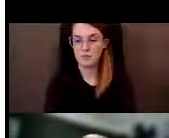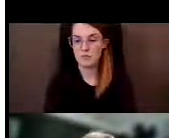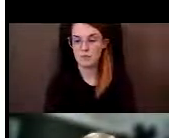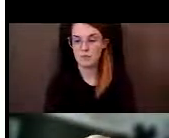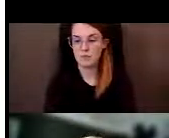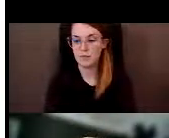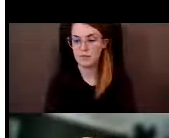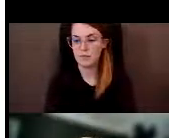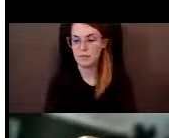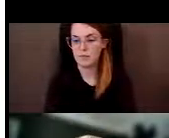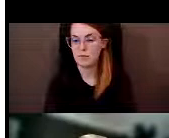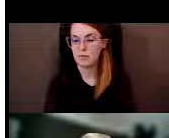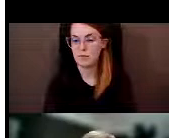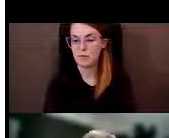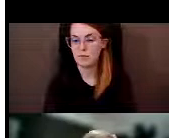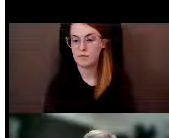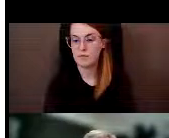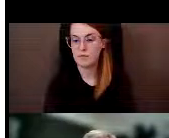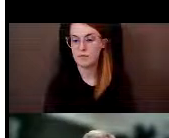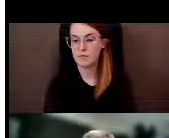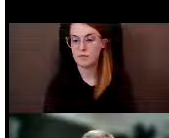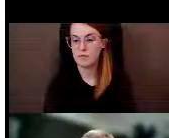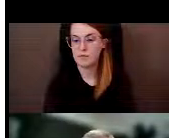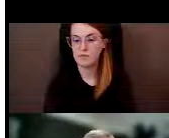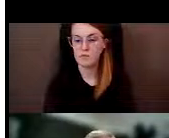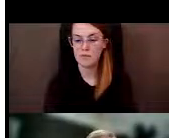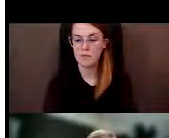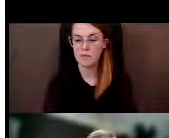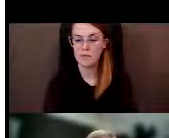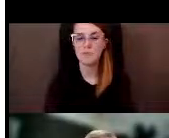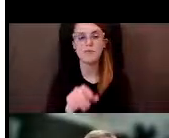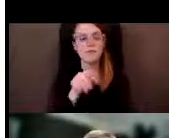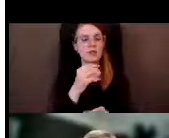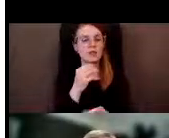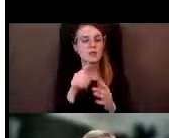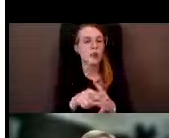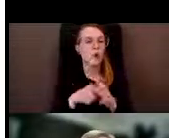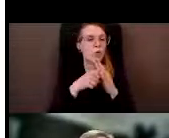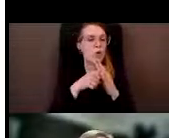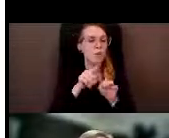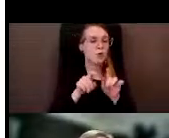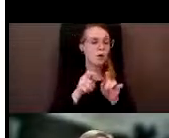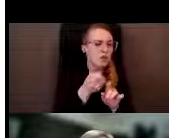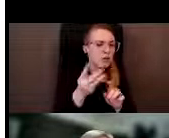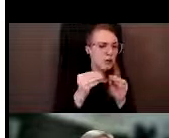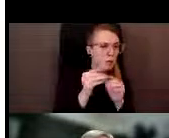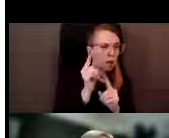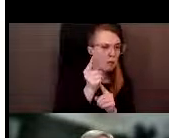Okay, since this is our warm-up question, I'm just going to give it a few more minutes and I will count